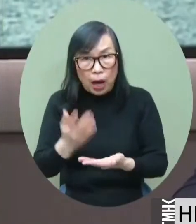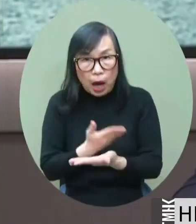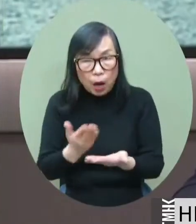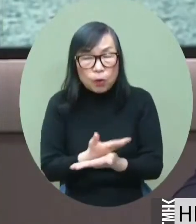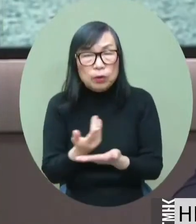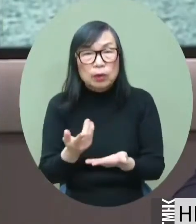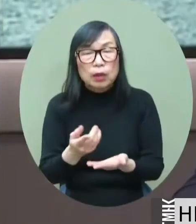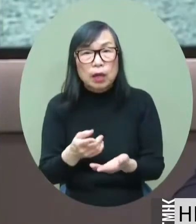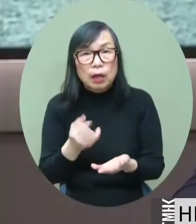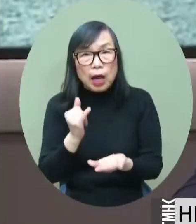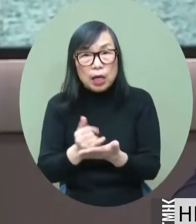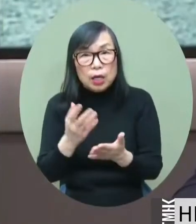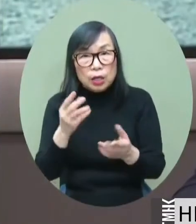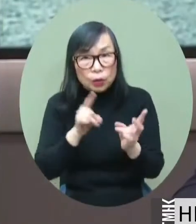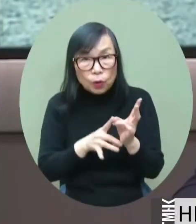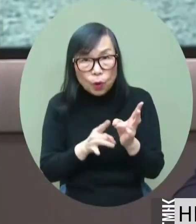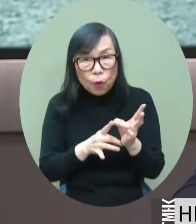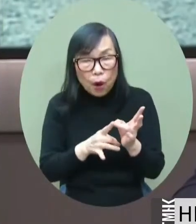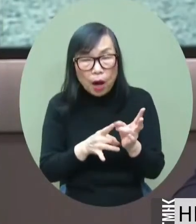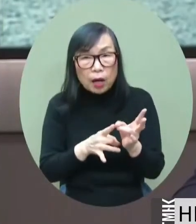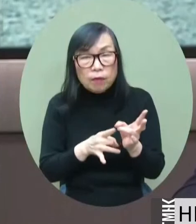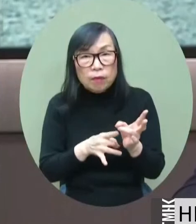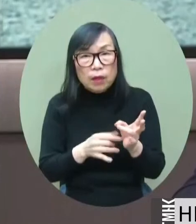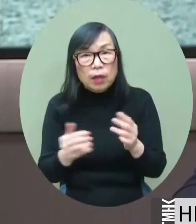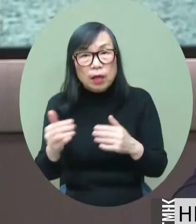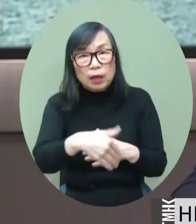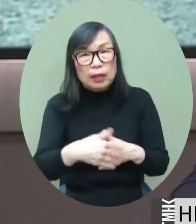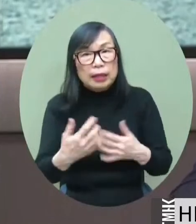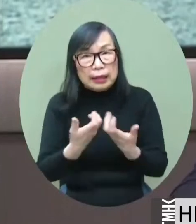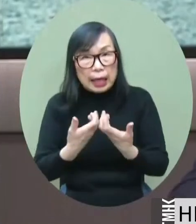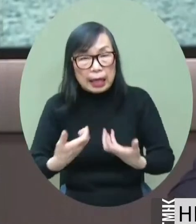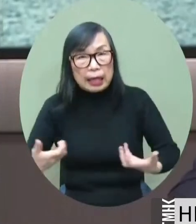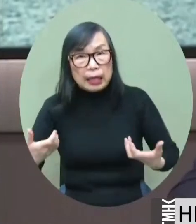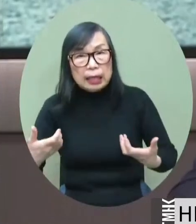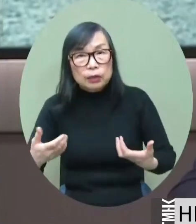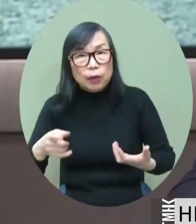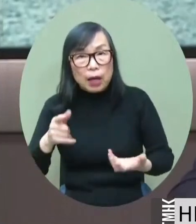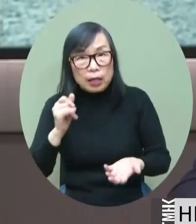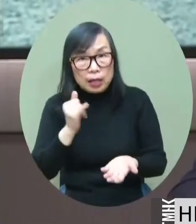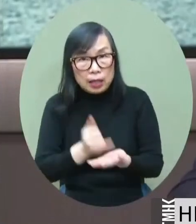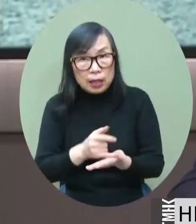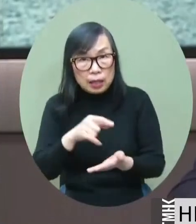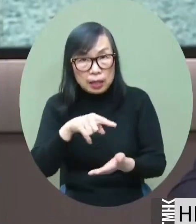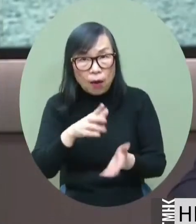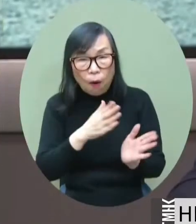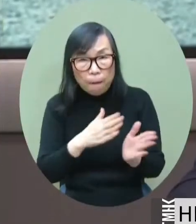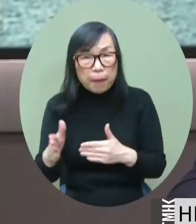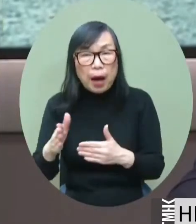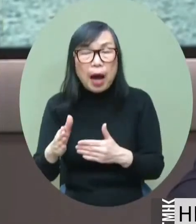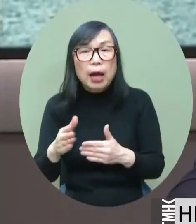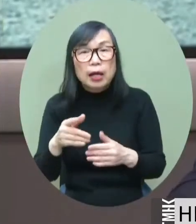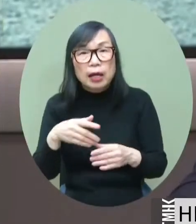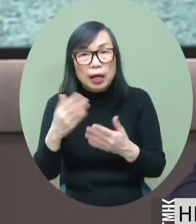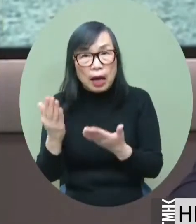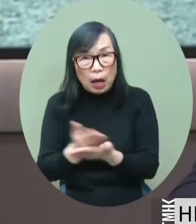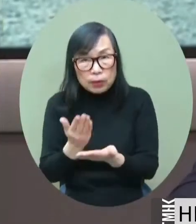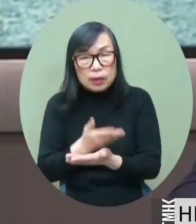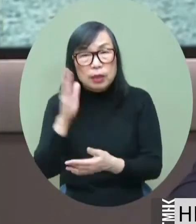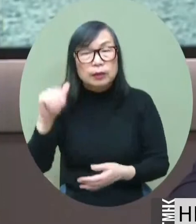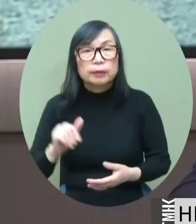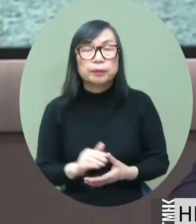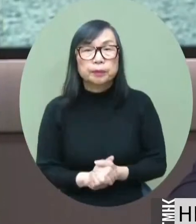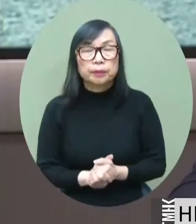candidates who are confirmed patients will be arranged to be isolated at Penny Bay and also to sit